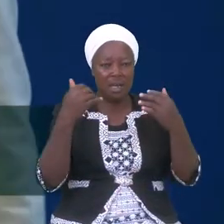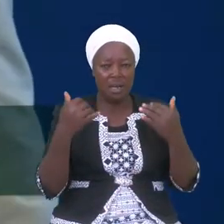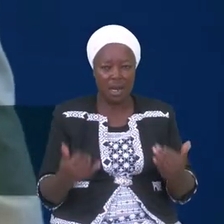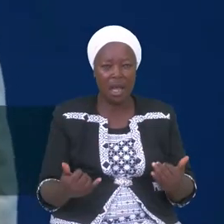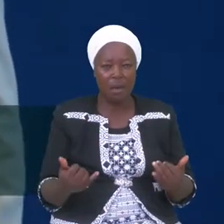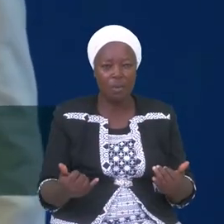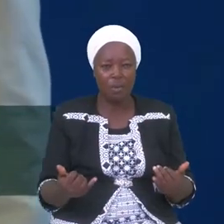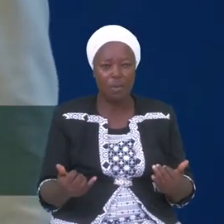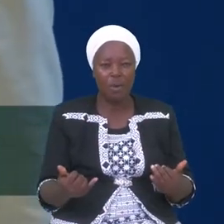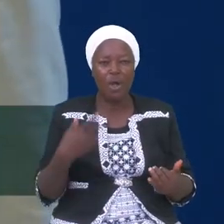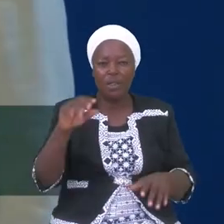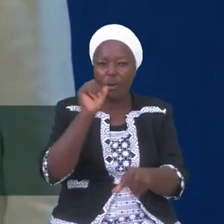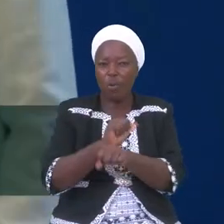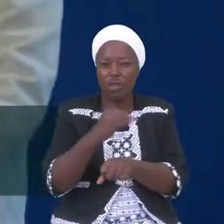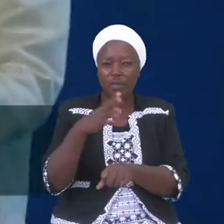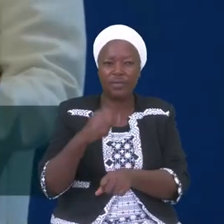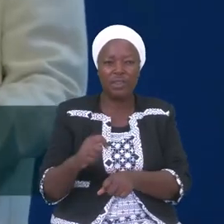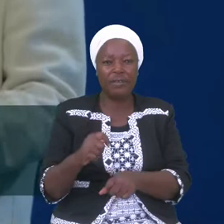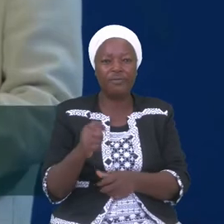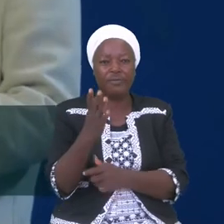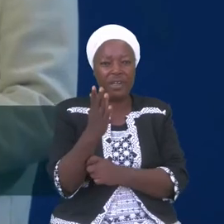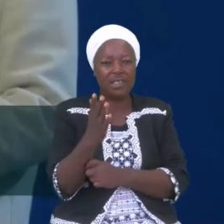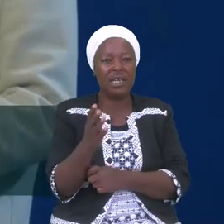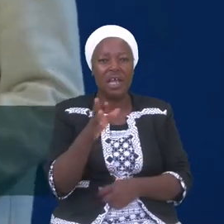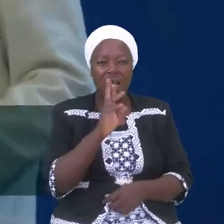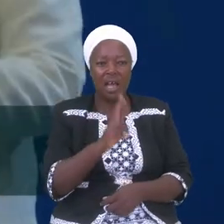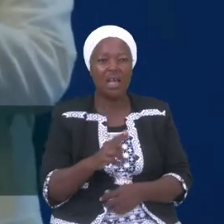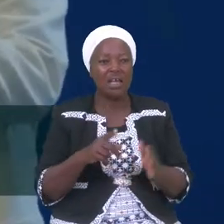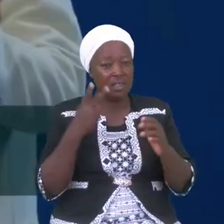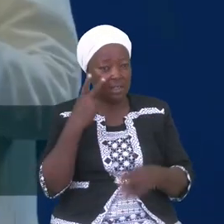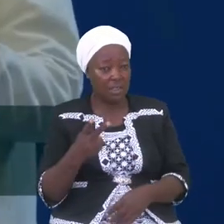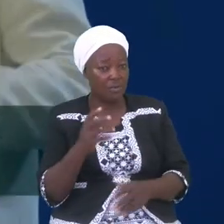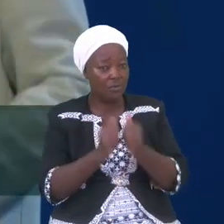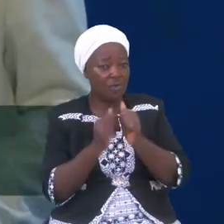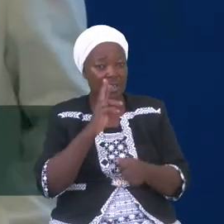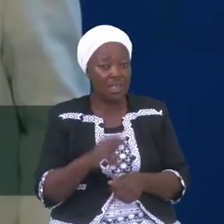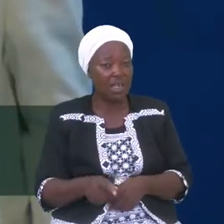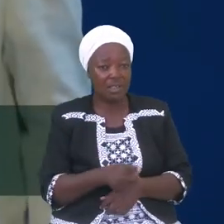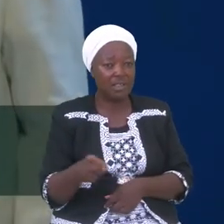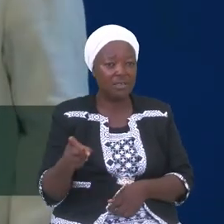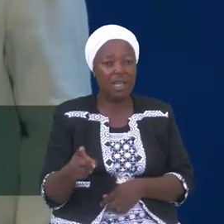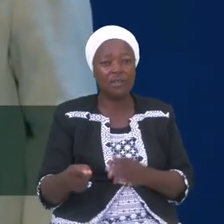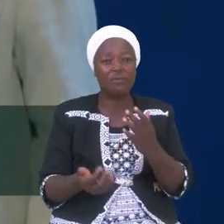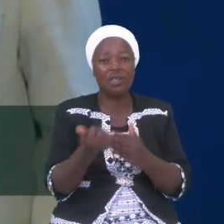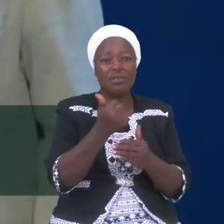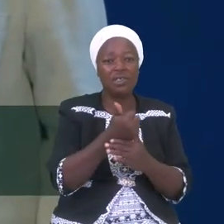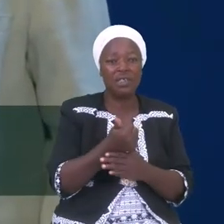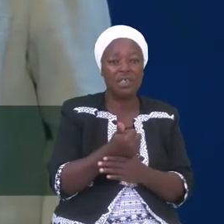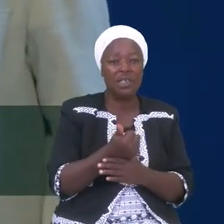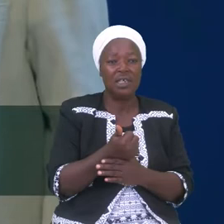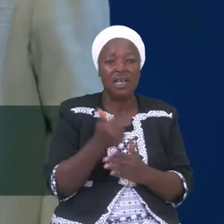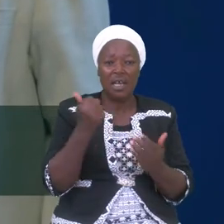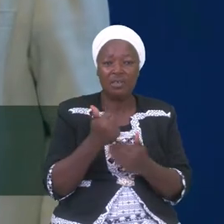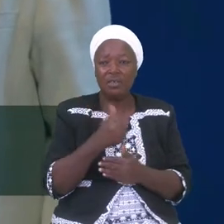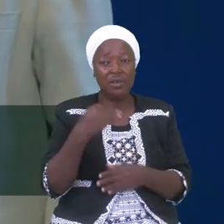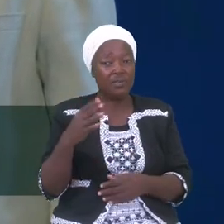says, now the works of the flesh are manifest. Which are these? Adultery of the flesh?